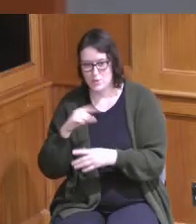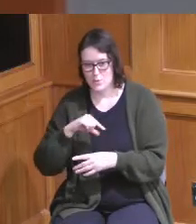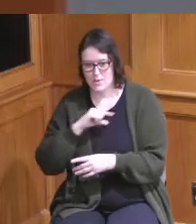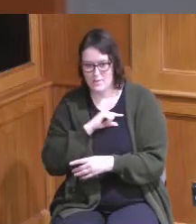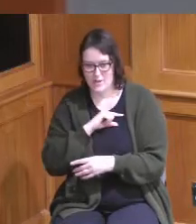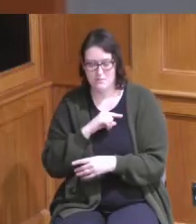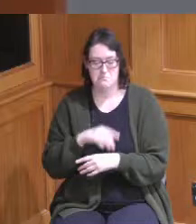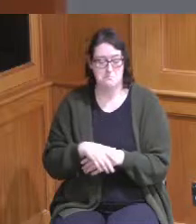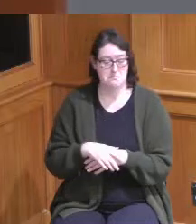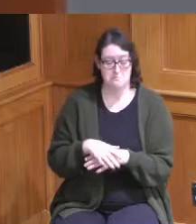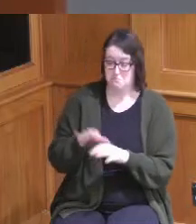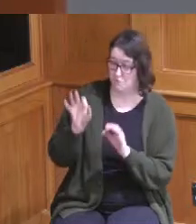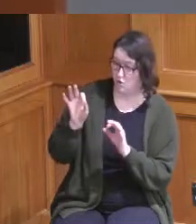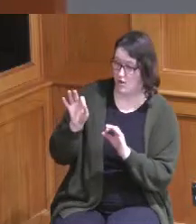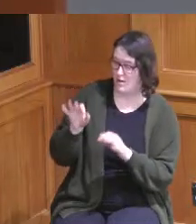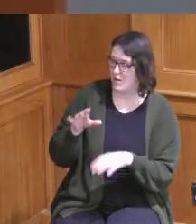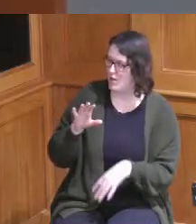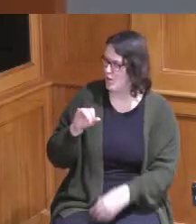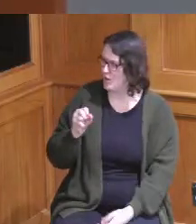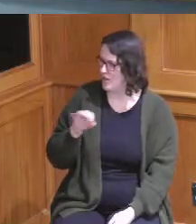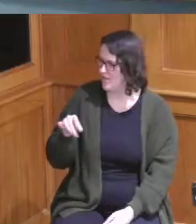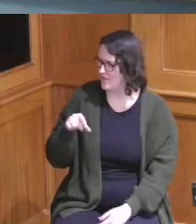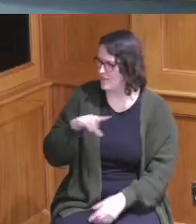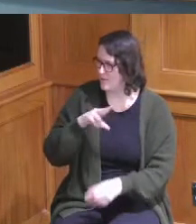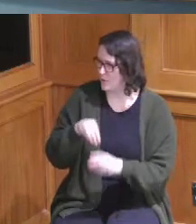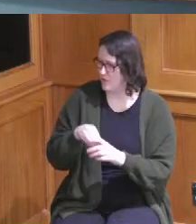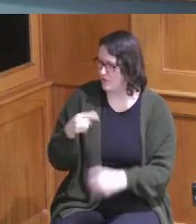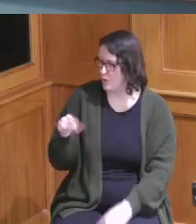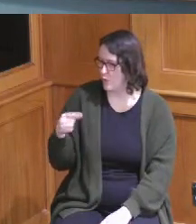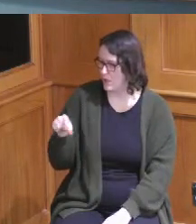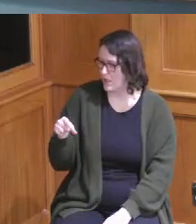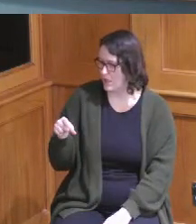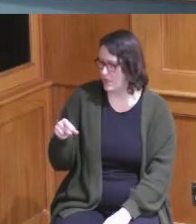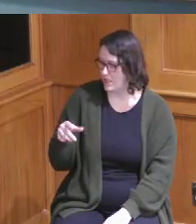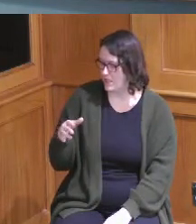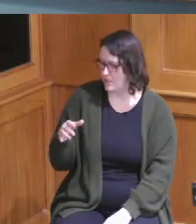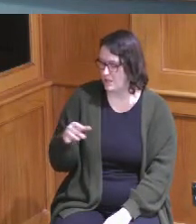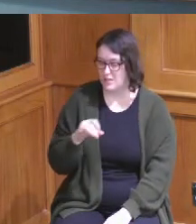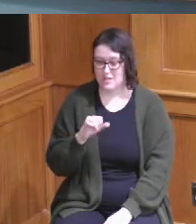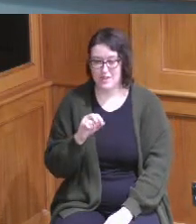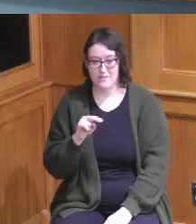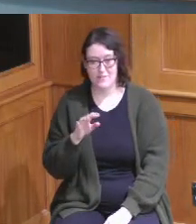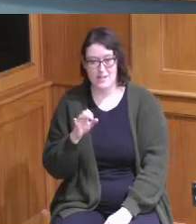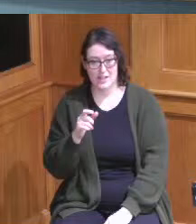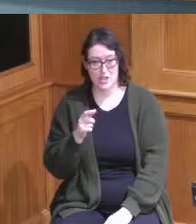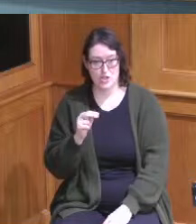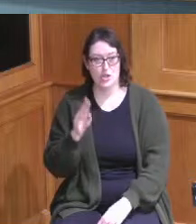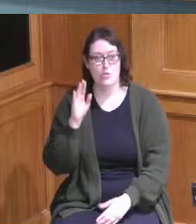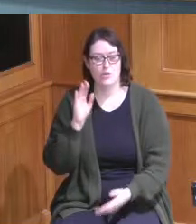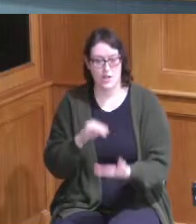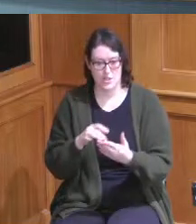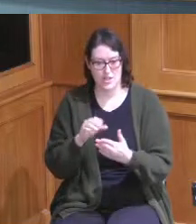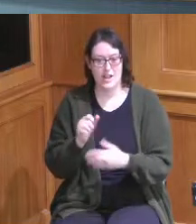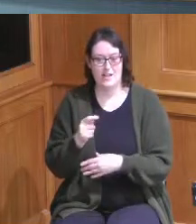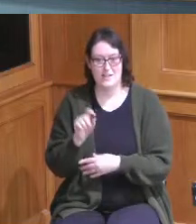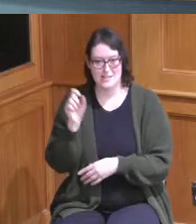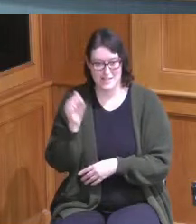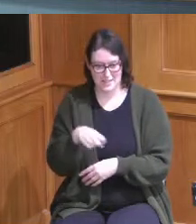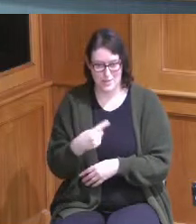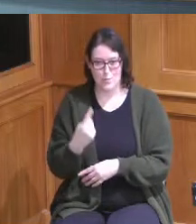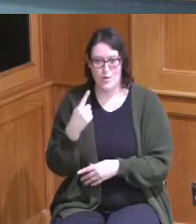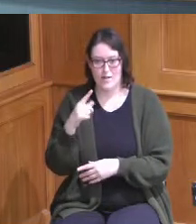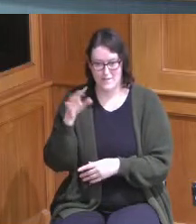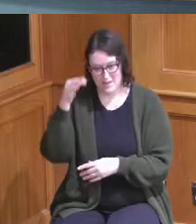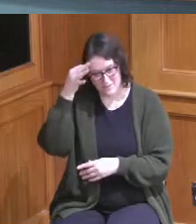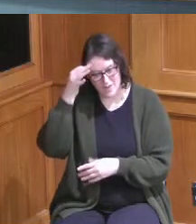great. And Mr. Ludo, is this part of the green? So the Inflation Reduction Act is one of those federal